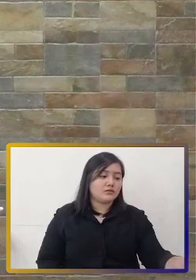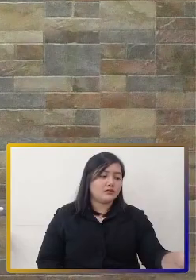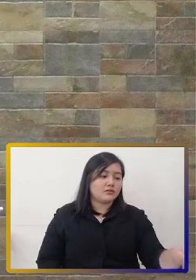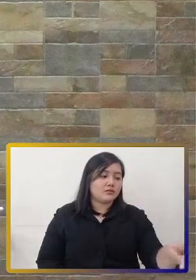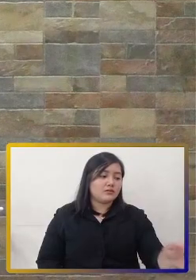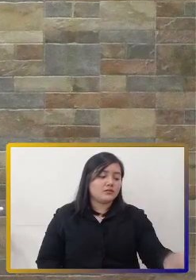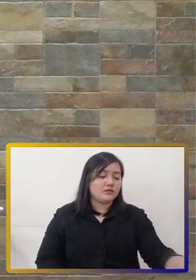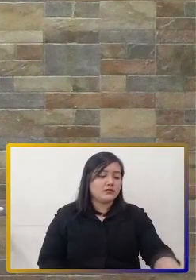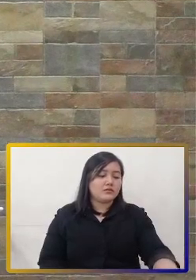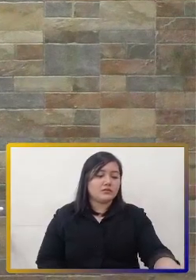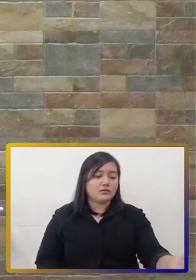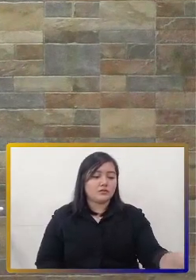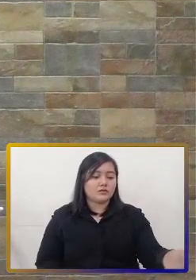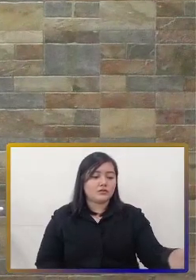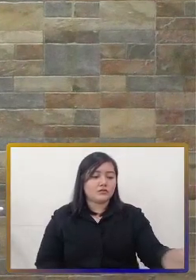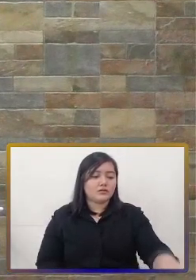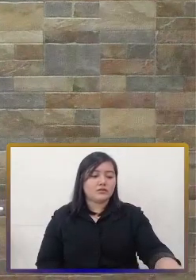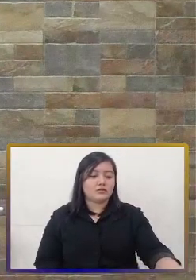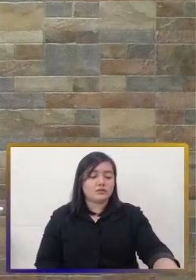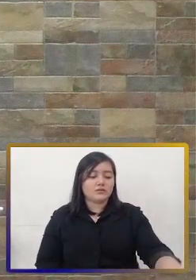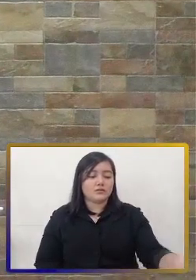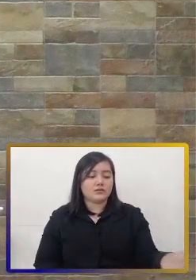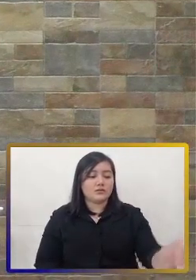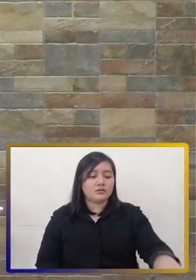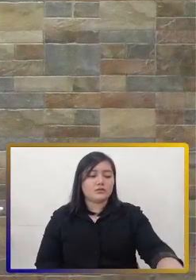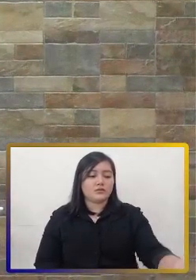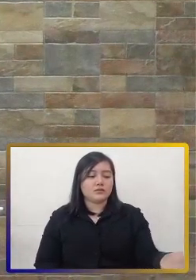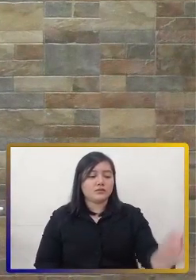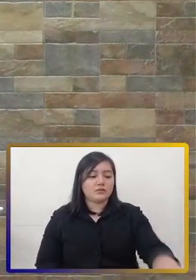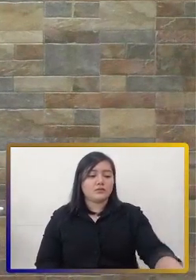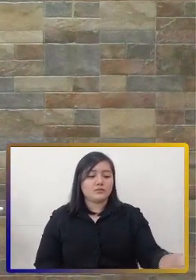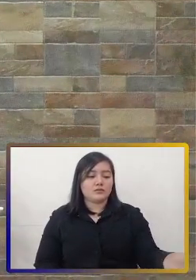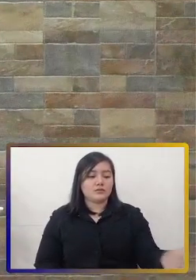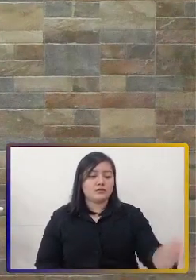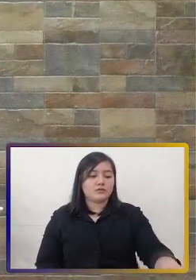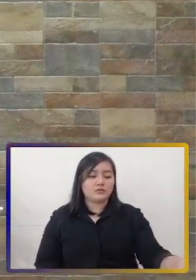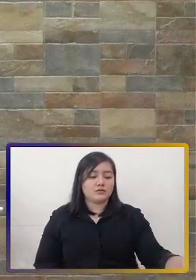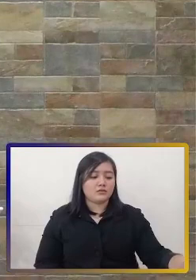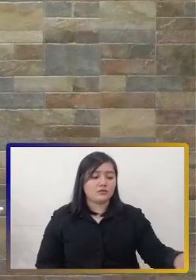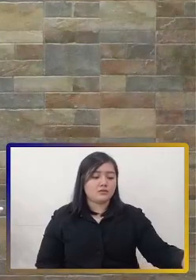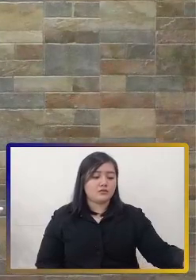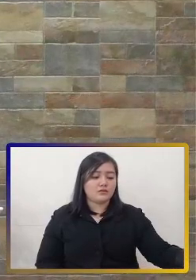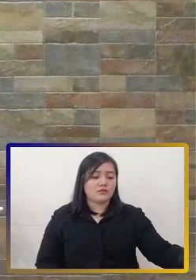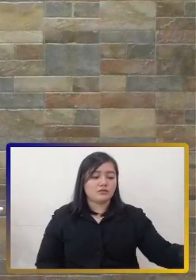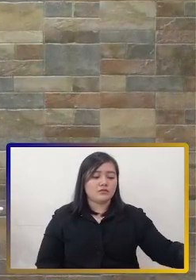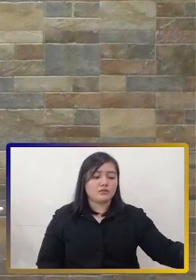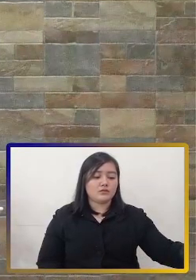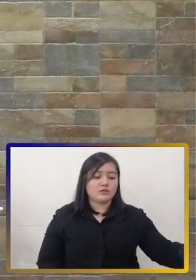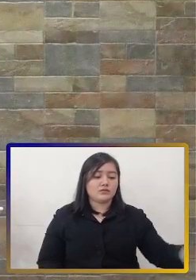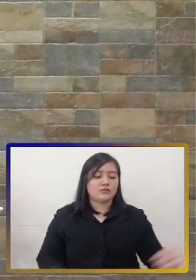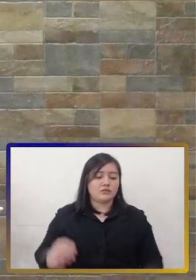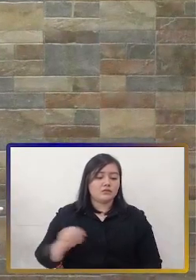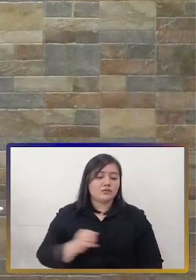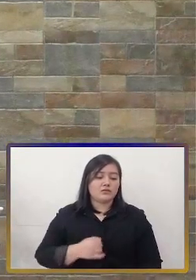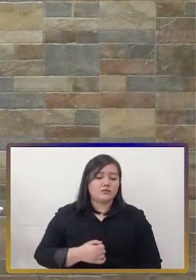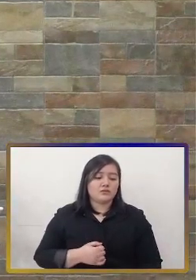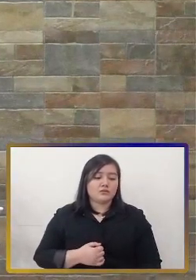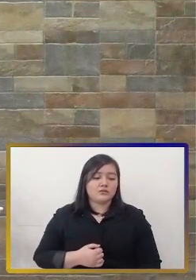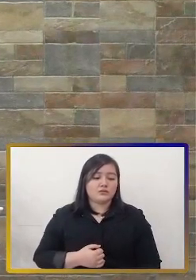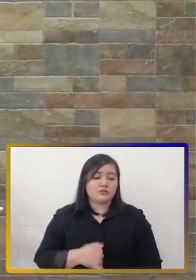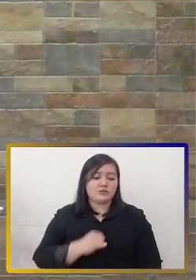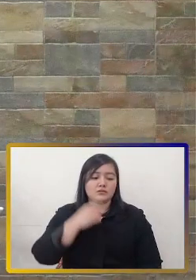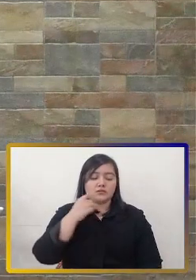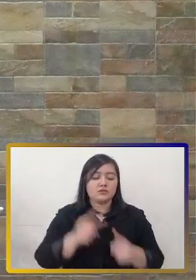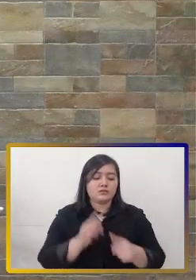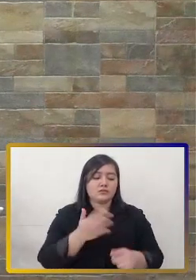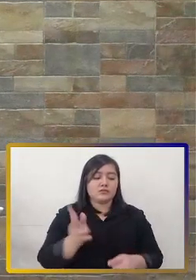16. Alright? Basahin ko po verse number 1. I commend unto you Phoebe, our sister, which is a servant